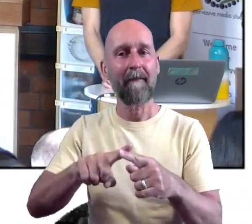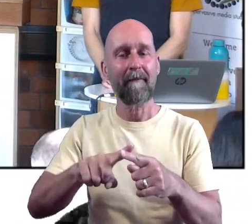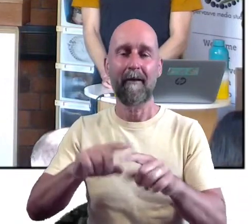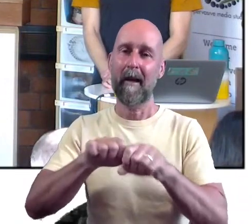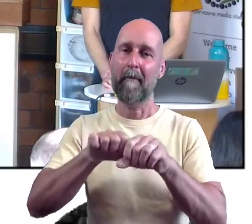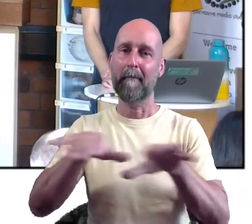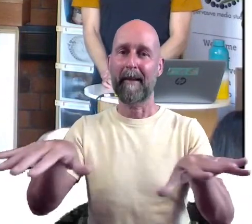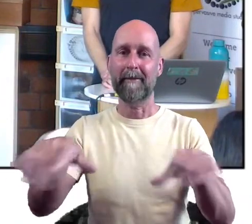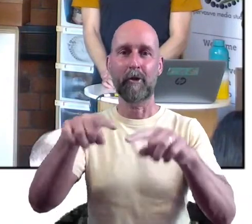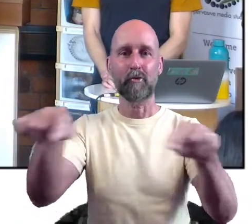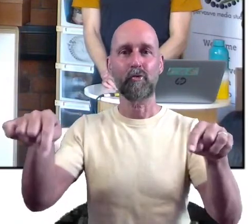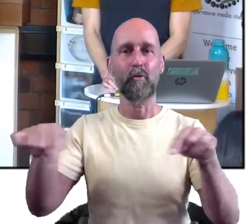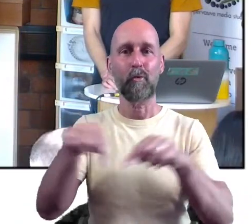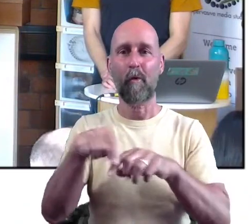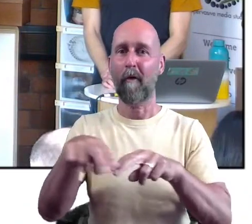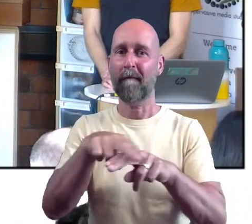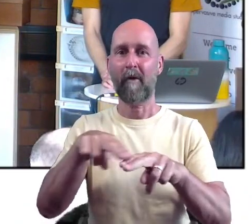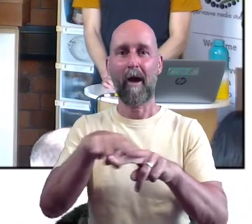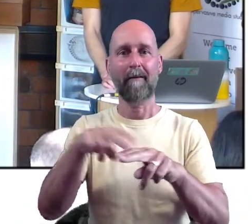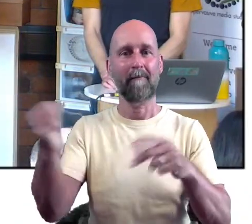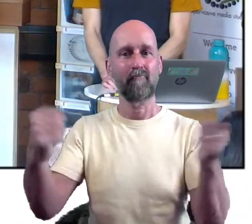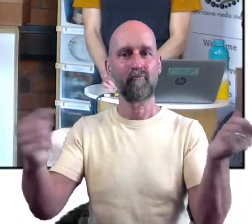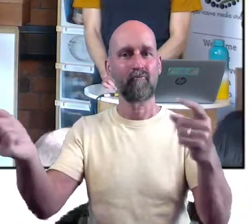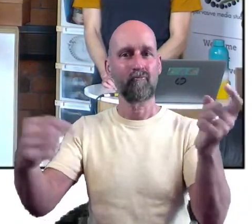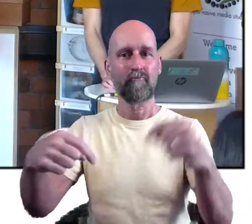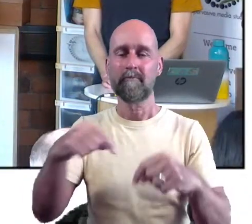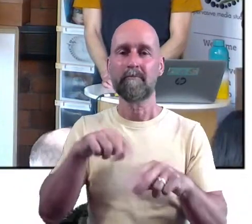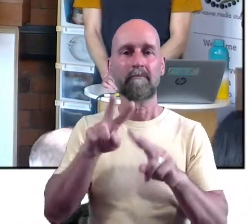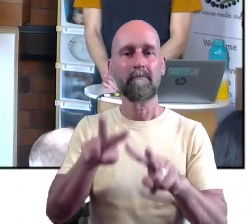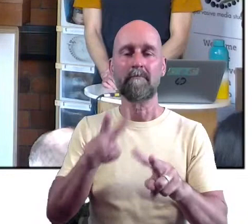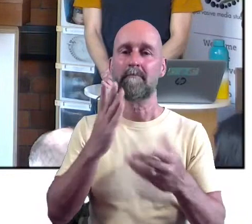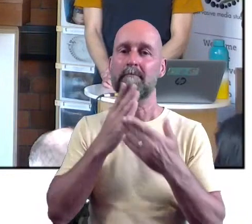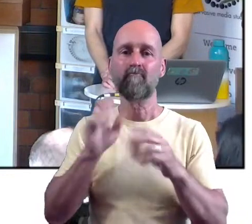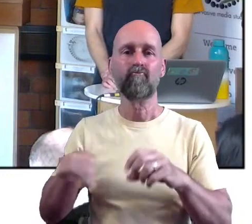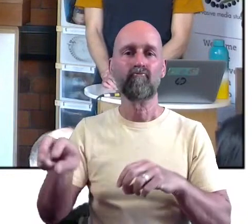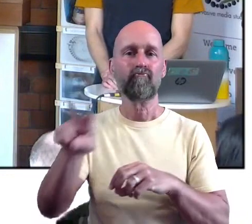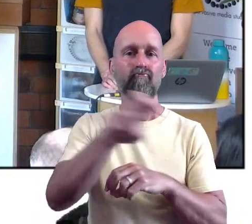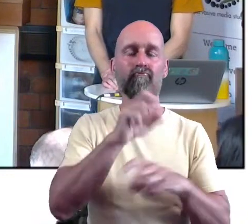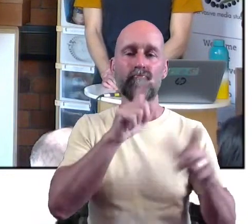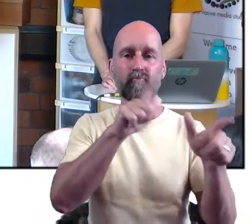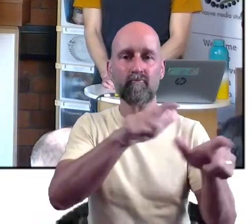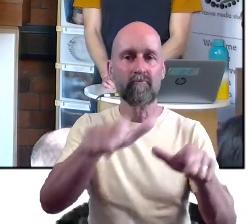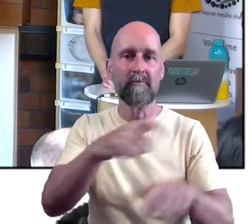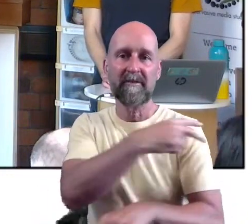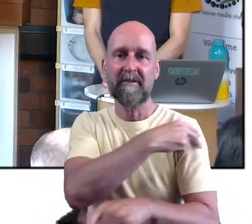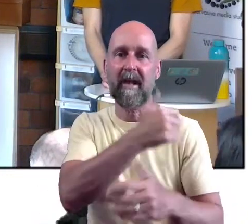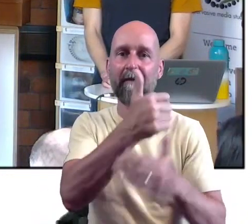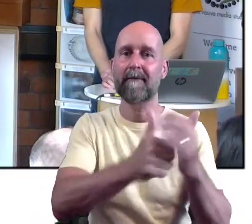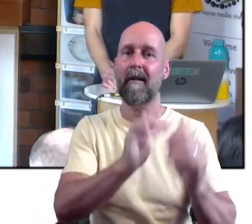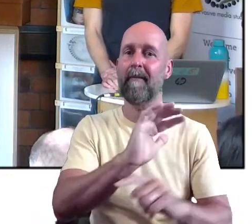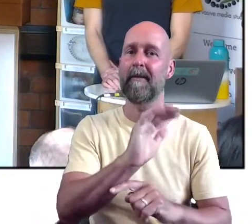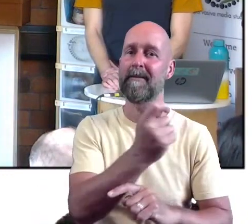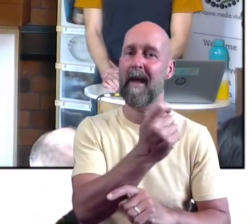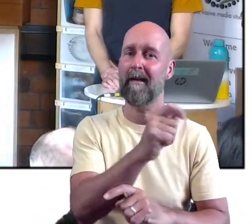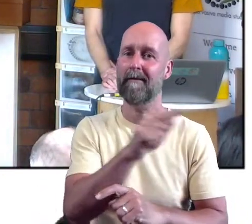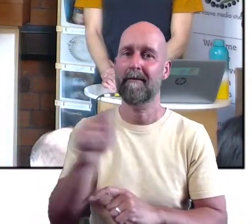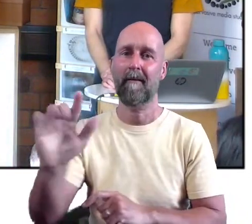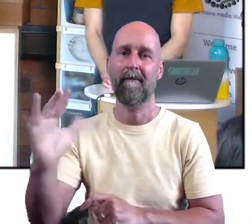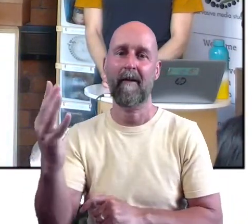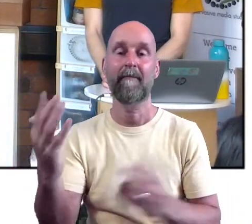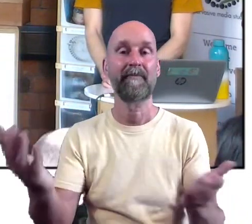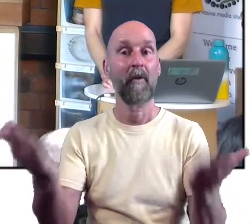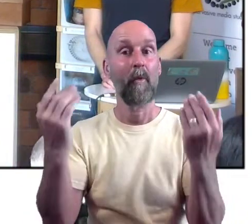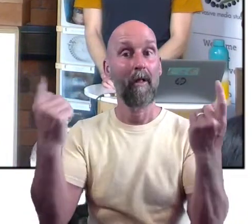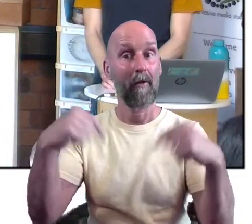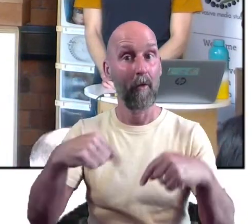We offer you the chance to spend some time in our space, hot desk alongside our residents and staff from 10 a.m. to 5 p.m. Especially big welcome to those of you who are new